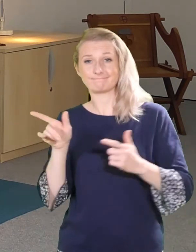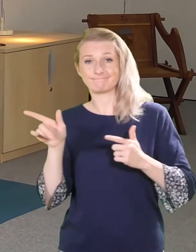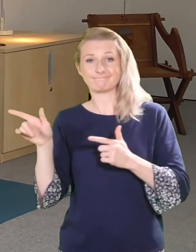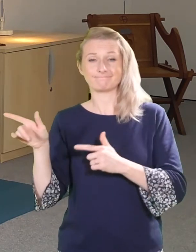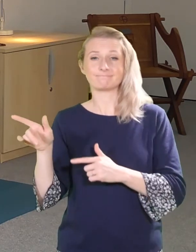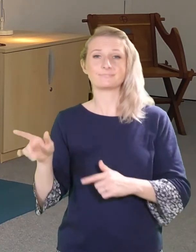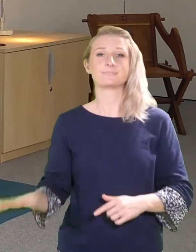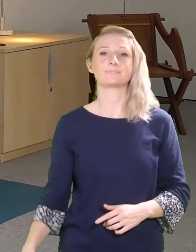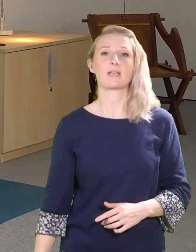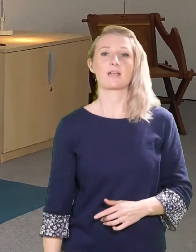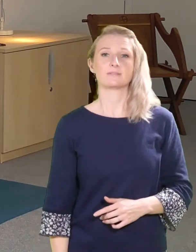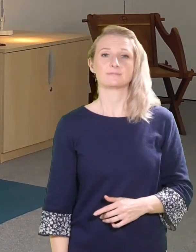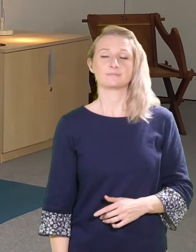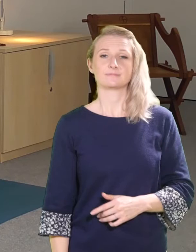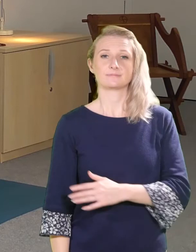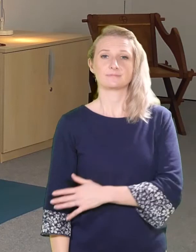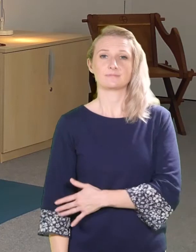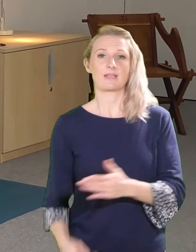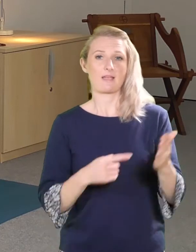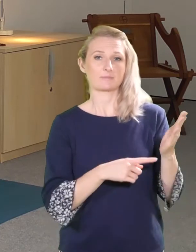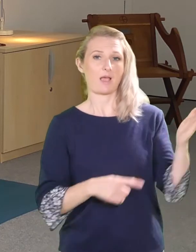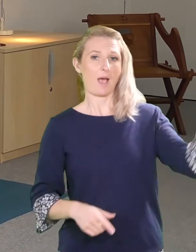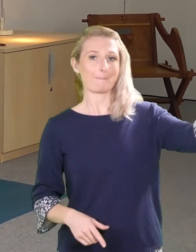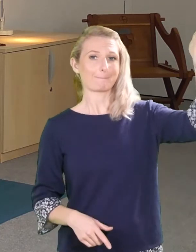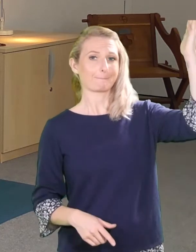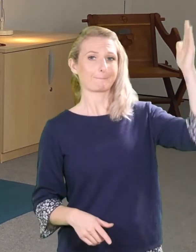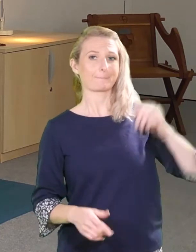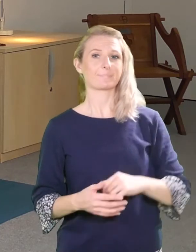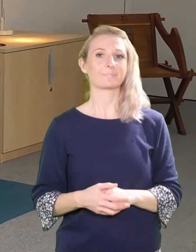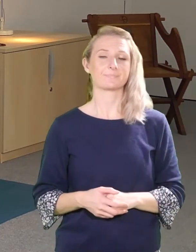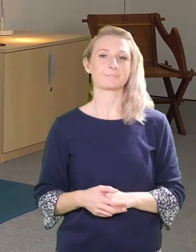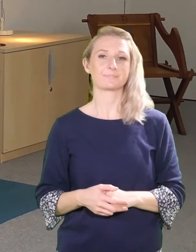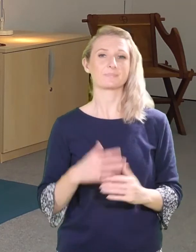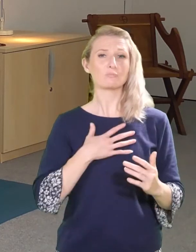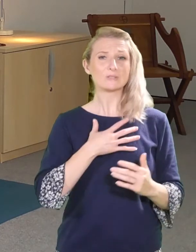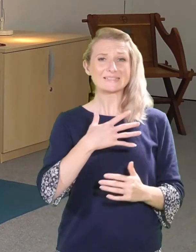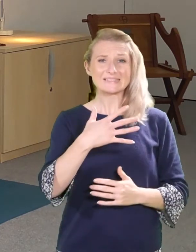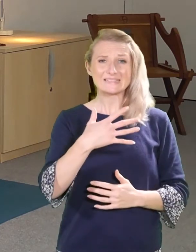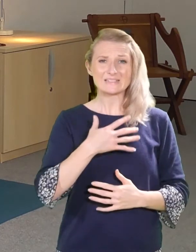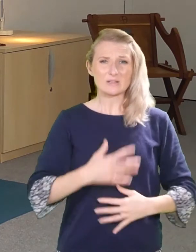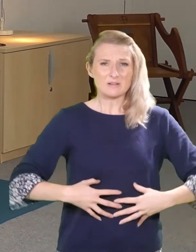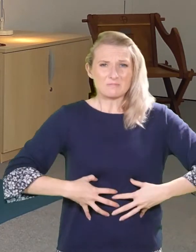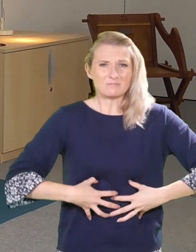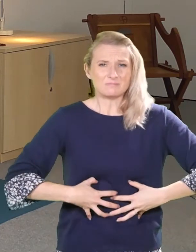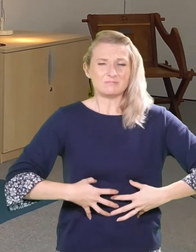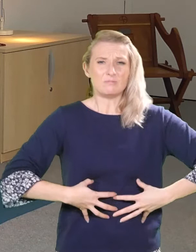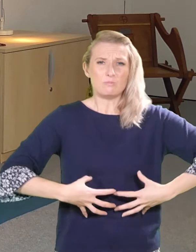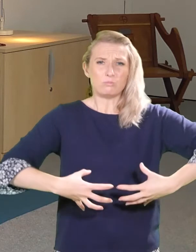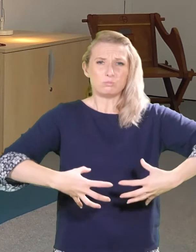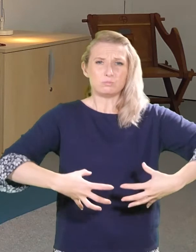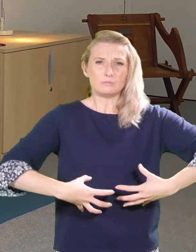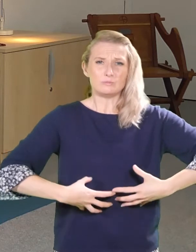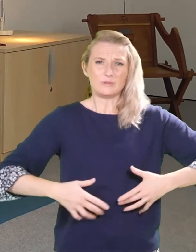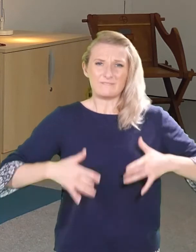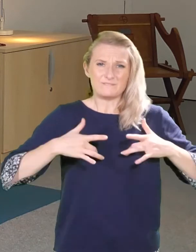somewhere on the leg and the other hand comes up. Breathe deeply here down in the belly, really stabilizing your core.